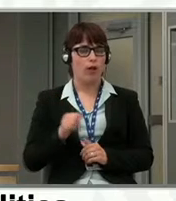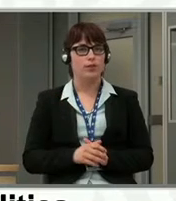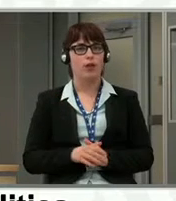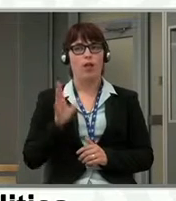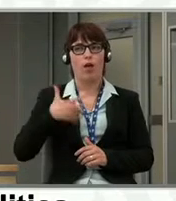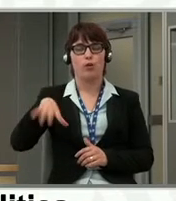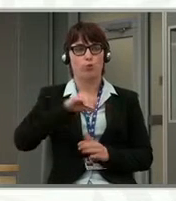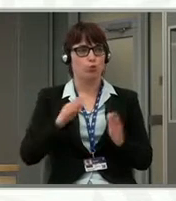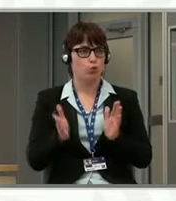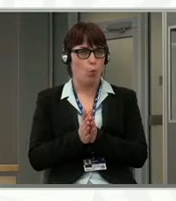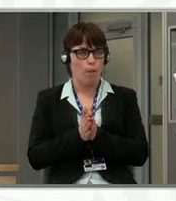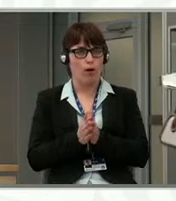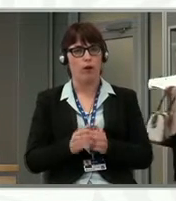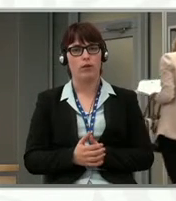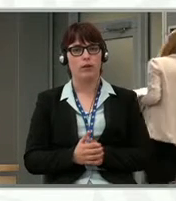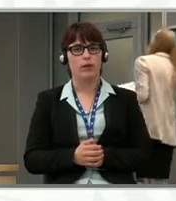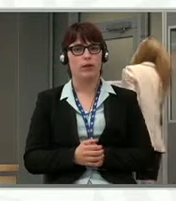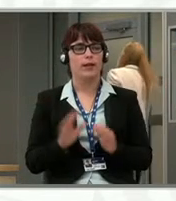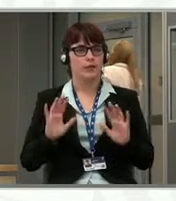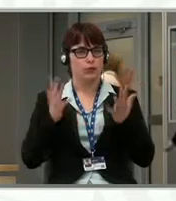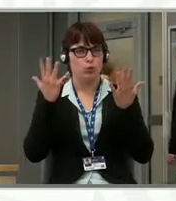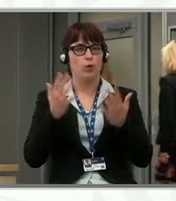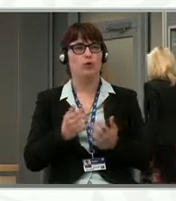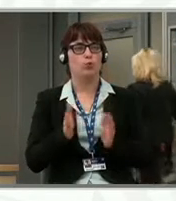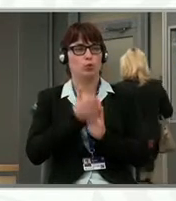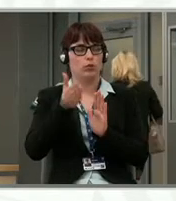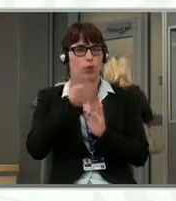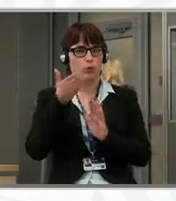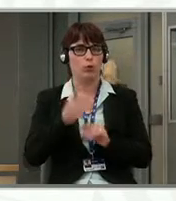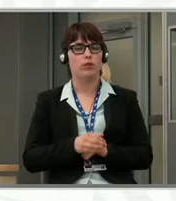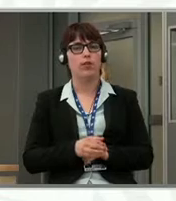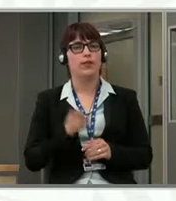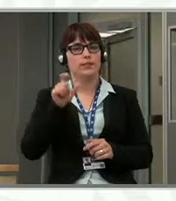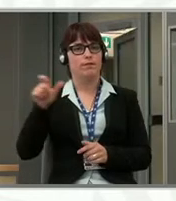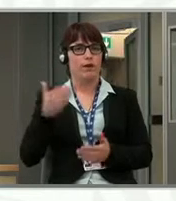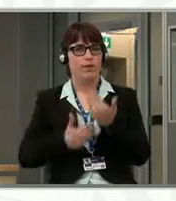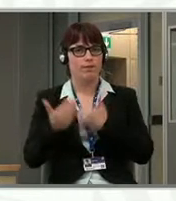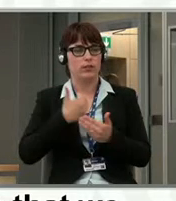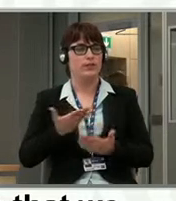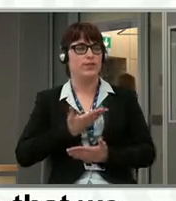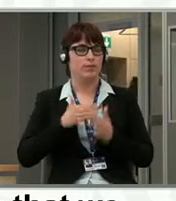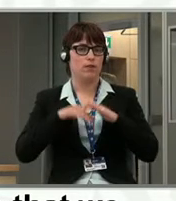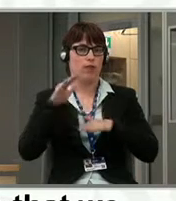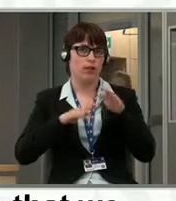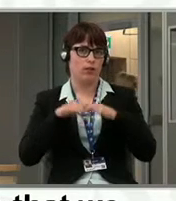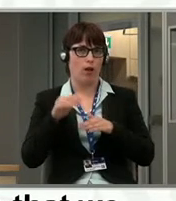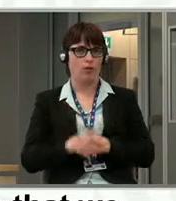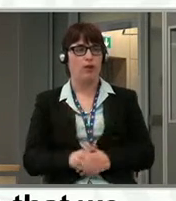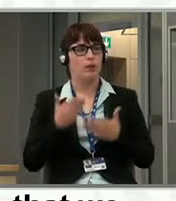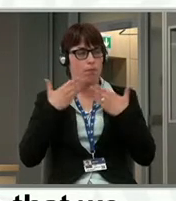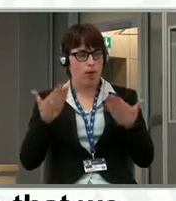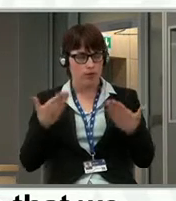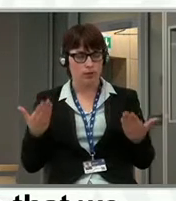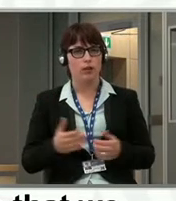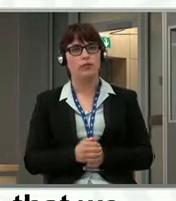Dear colleagues, I would wish you so that we together improve the quality